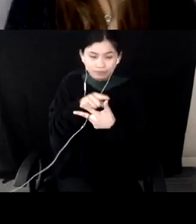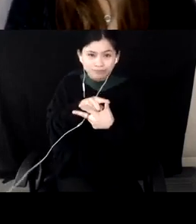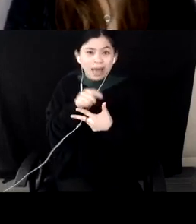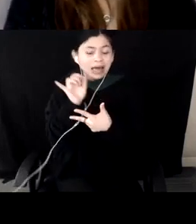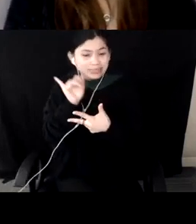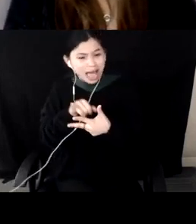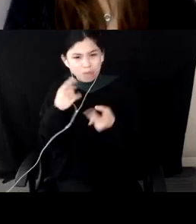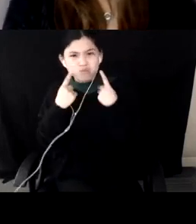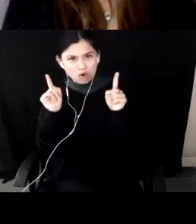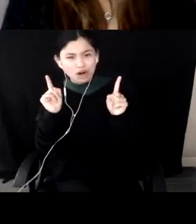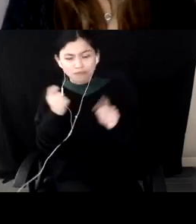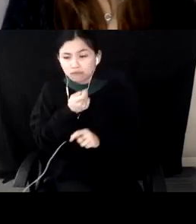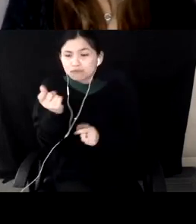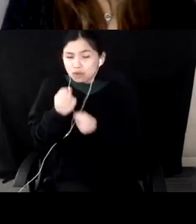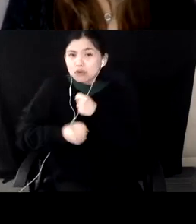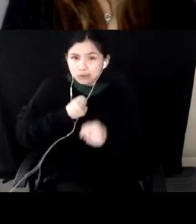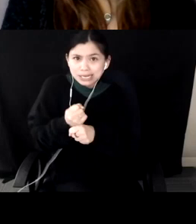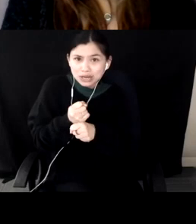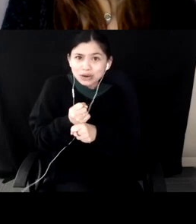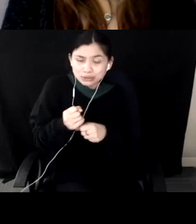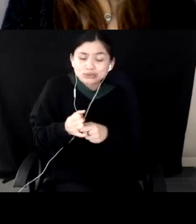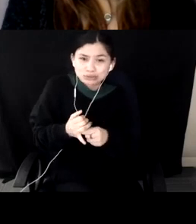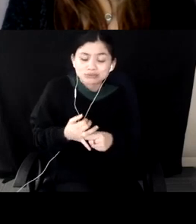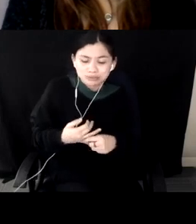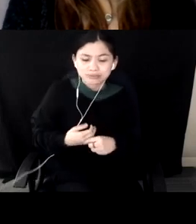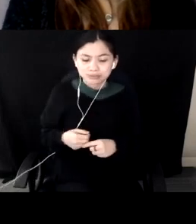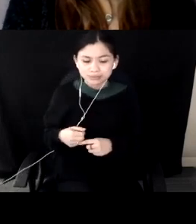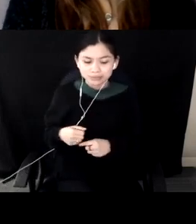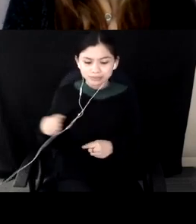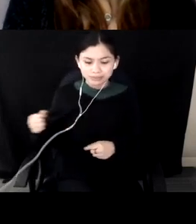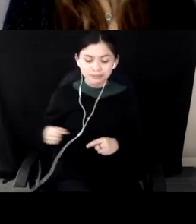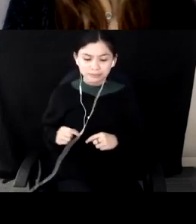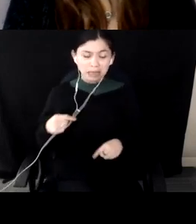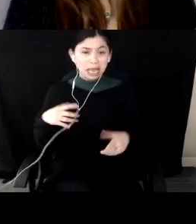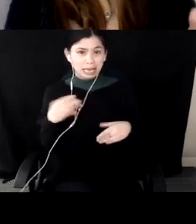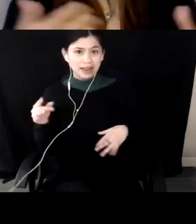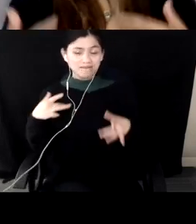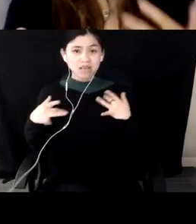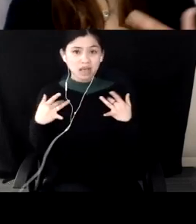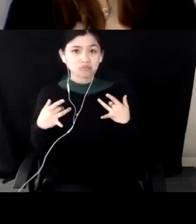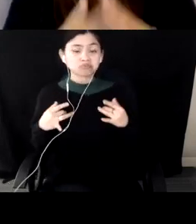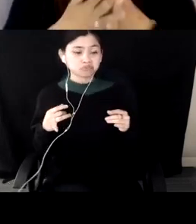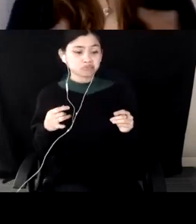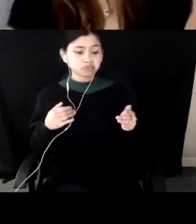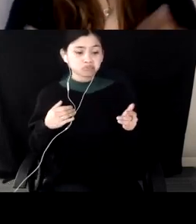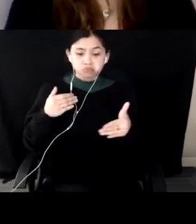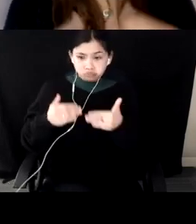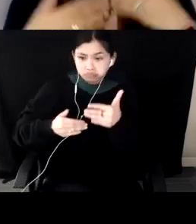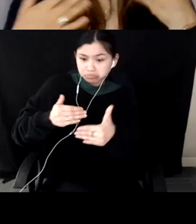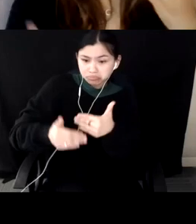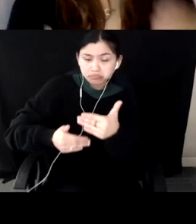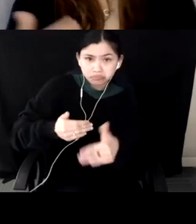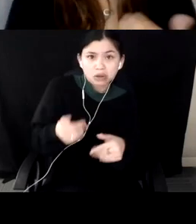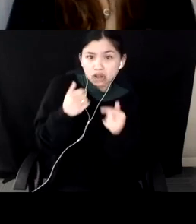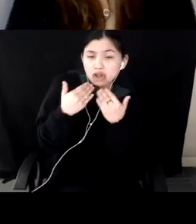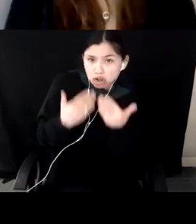many years. And I felt like we were going, she was born,